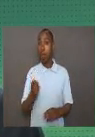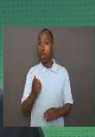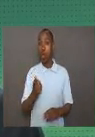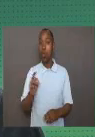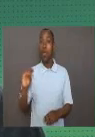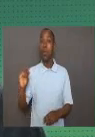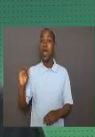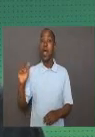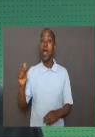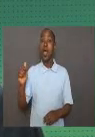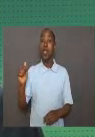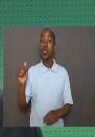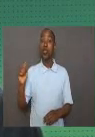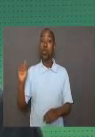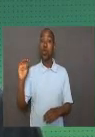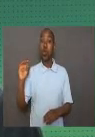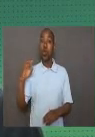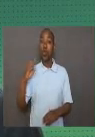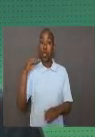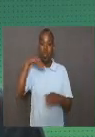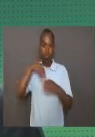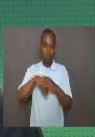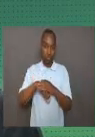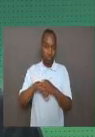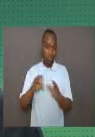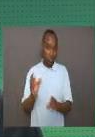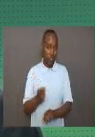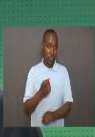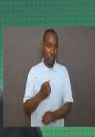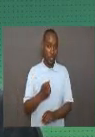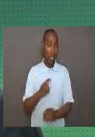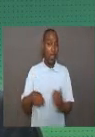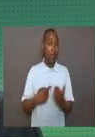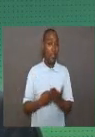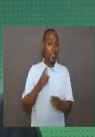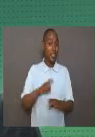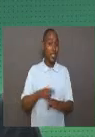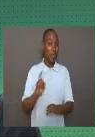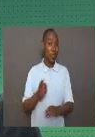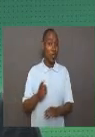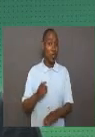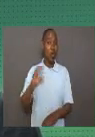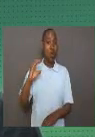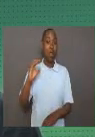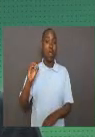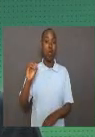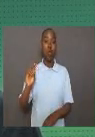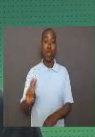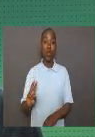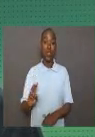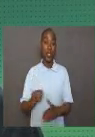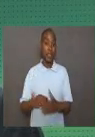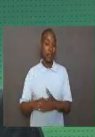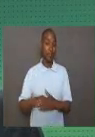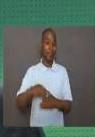mitochondria. It is this process that creates the carbon dioxide breathed